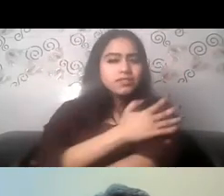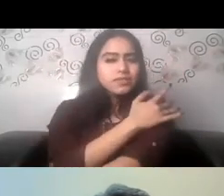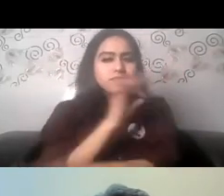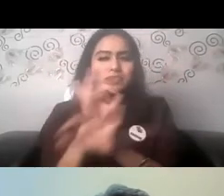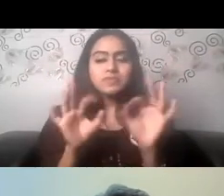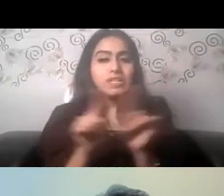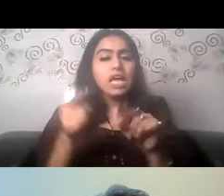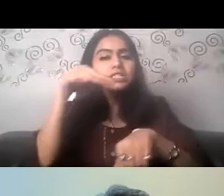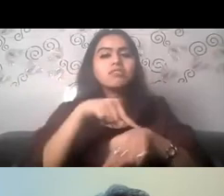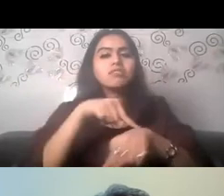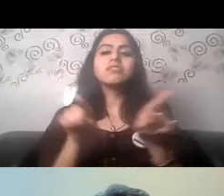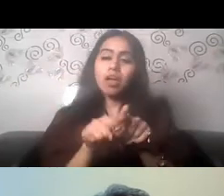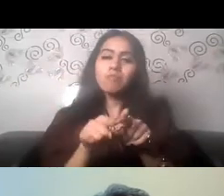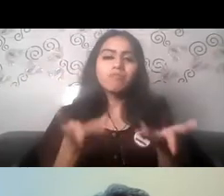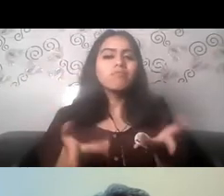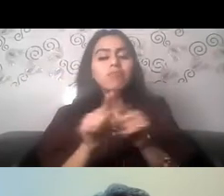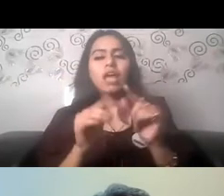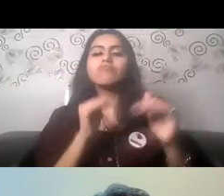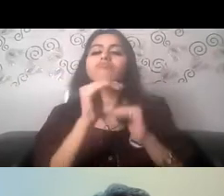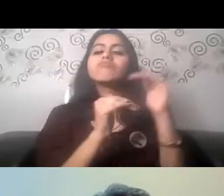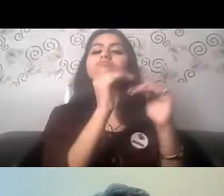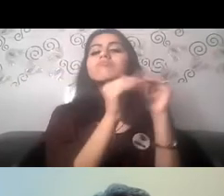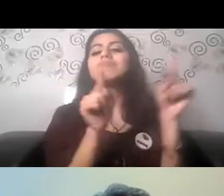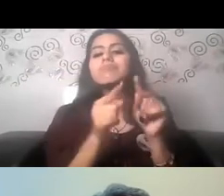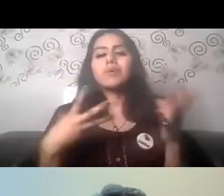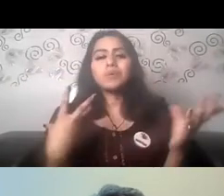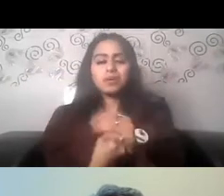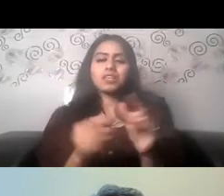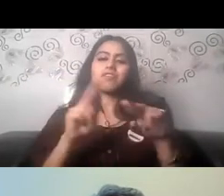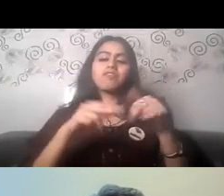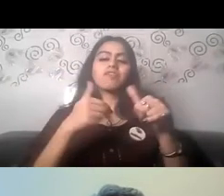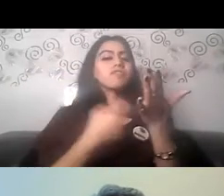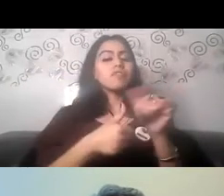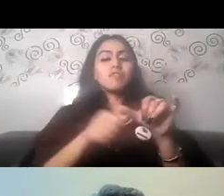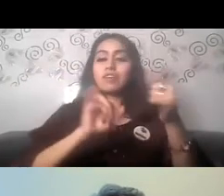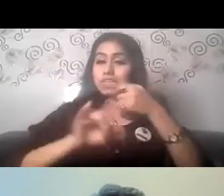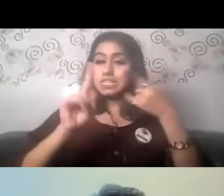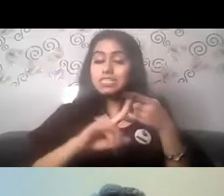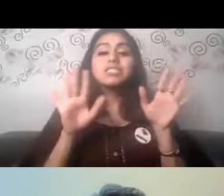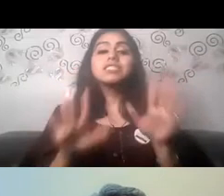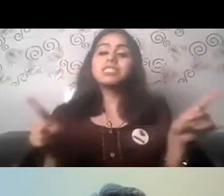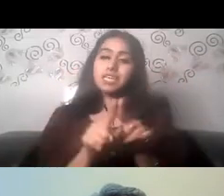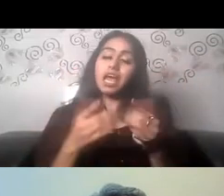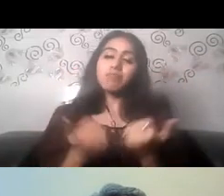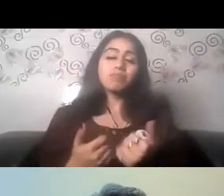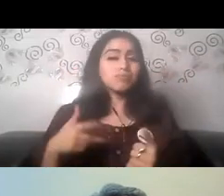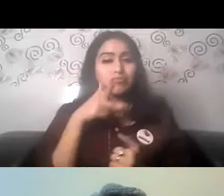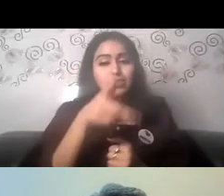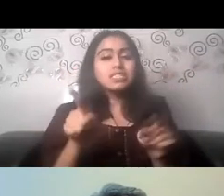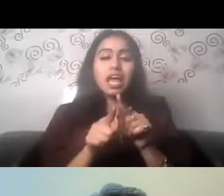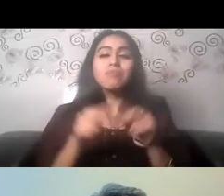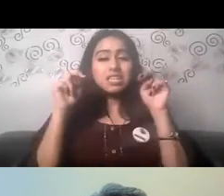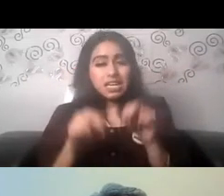time it definitely wasn't developed with us, and we all know that phrase, nothing about us without us. So we really needed to be